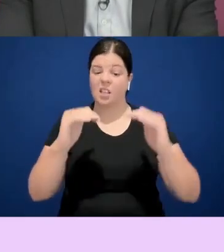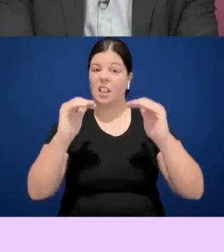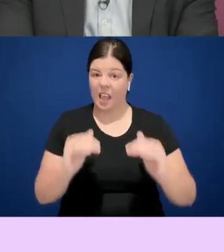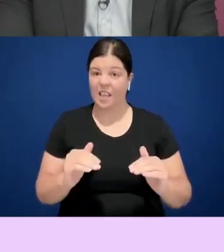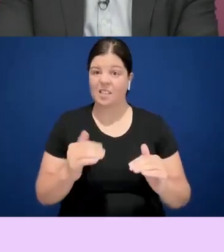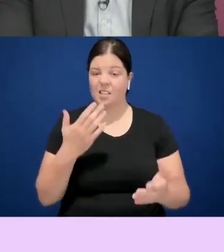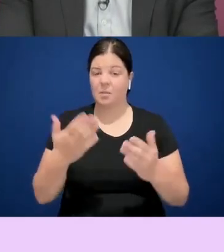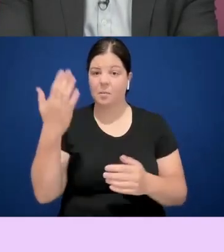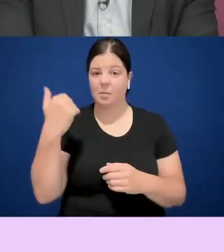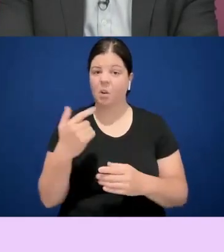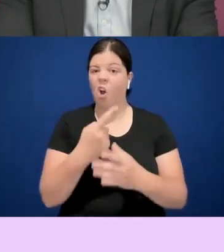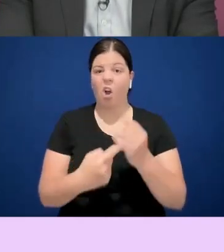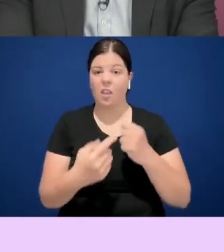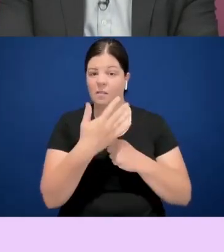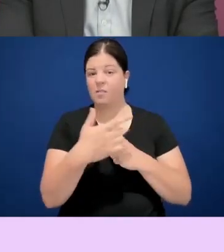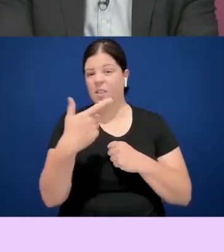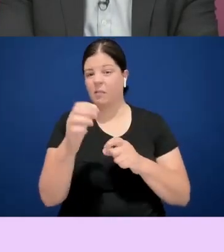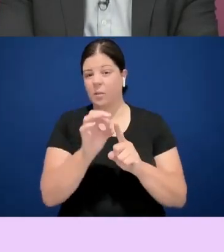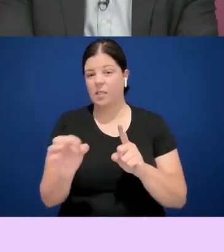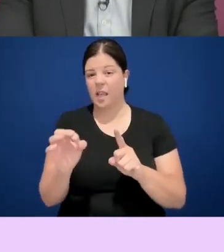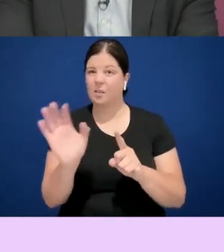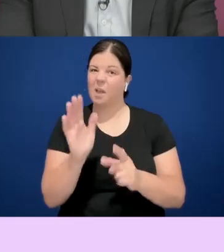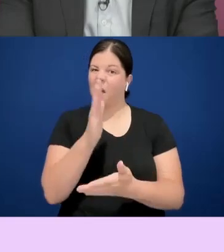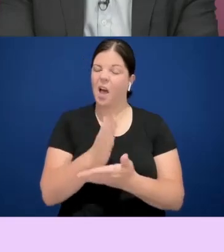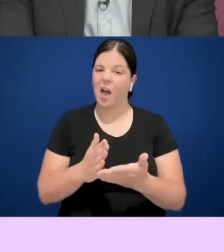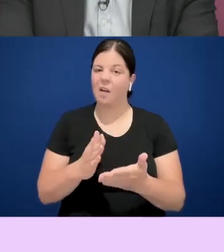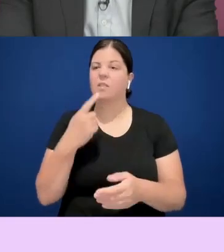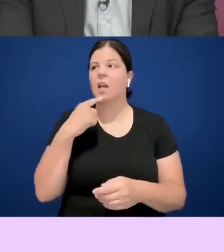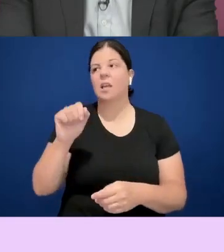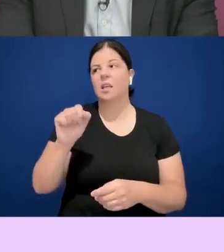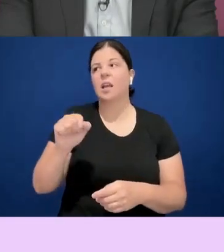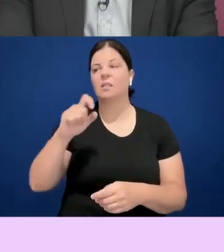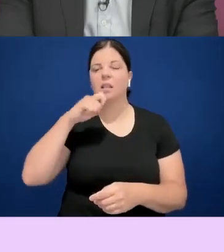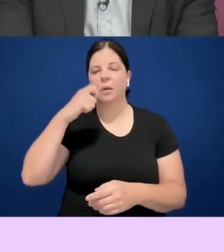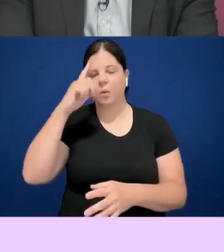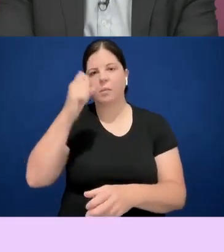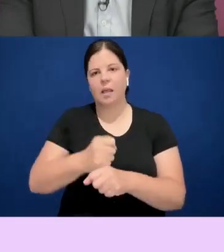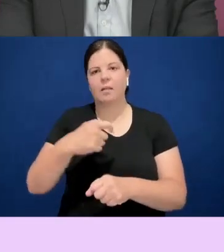report would probably or definitely be treated seriously in the 2024 survey.